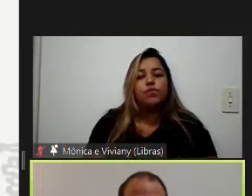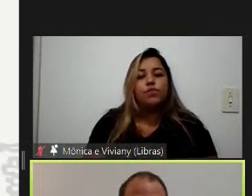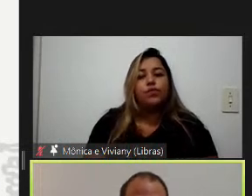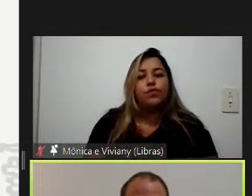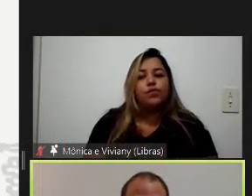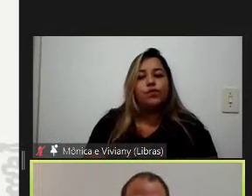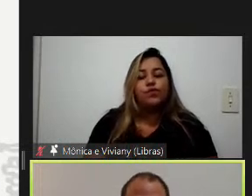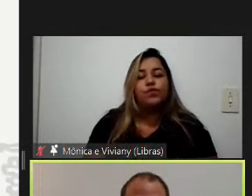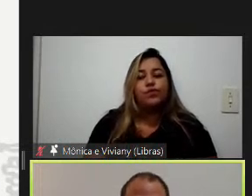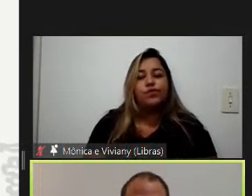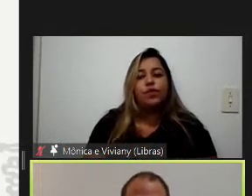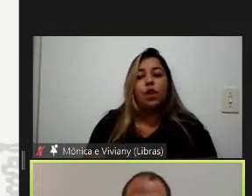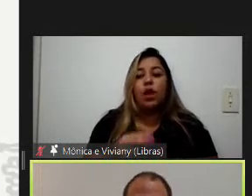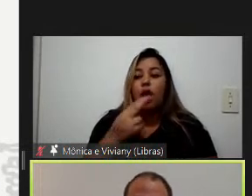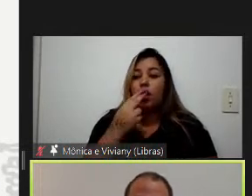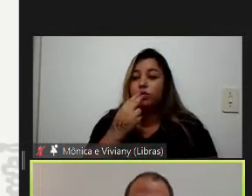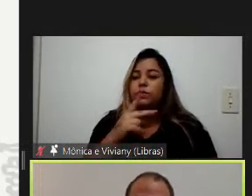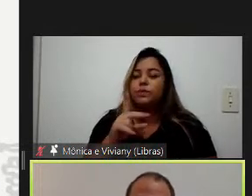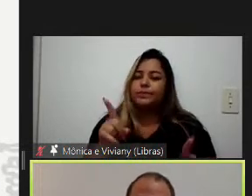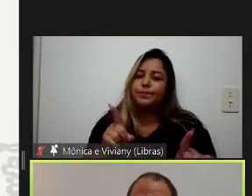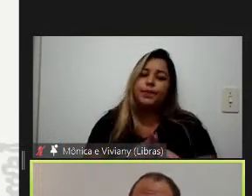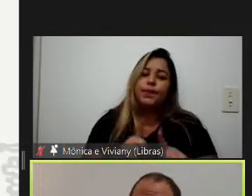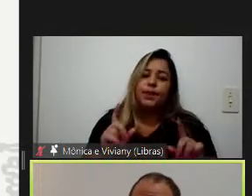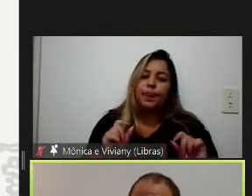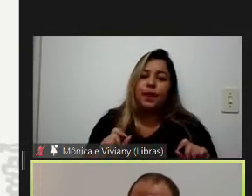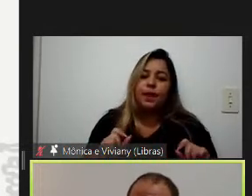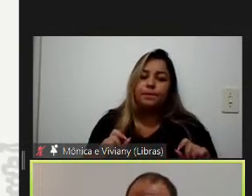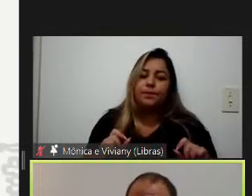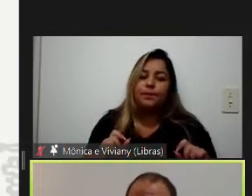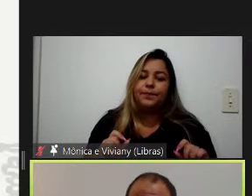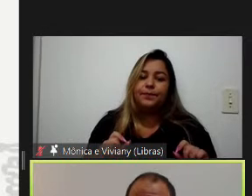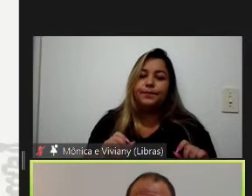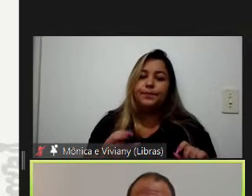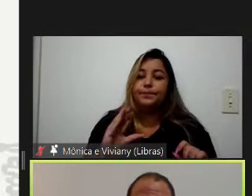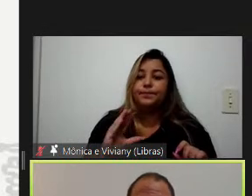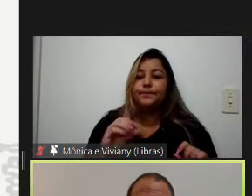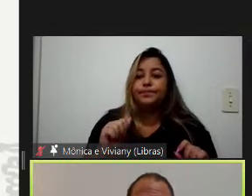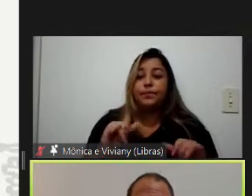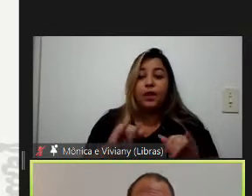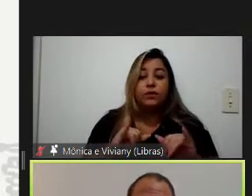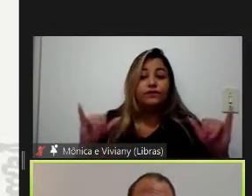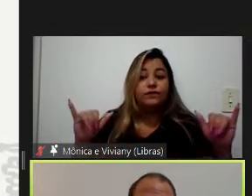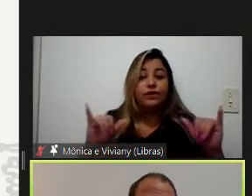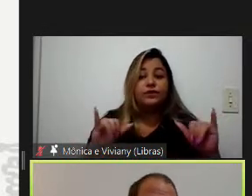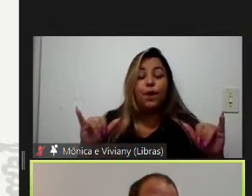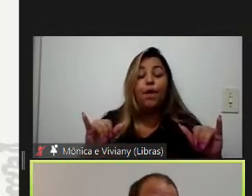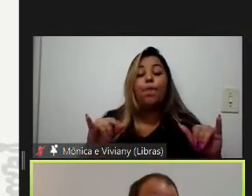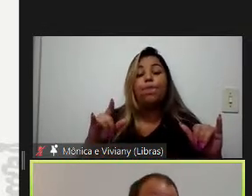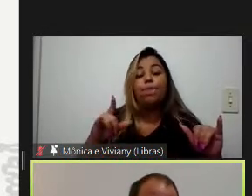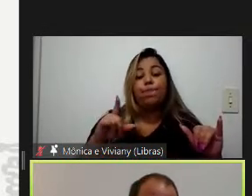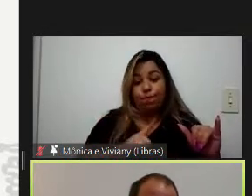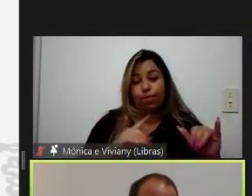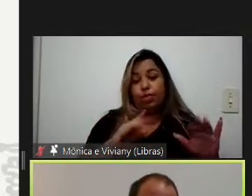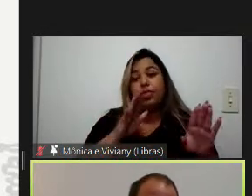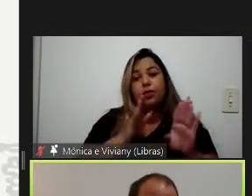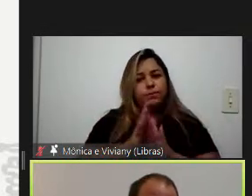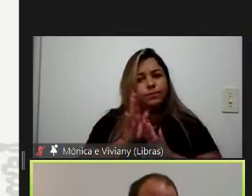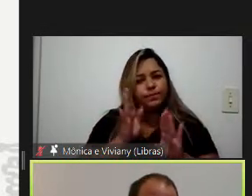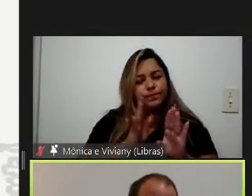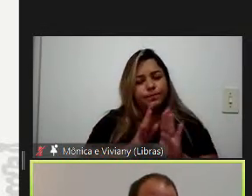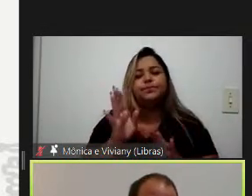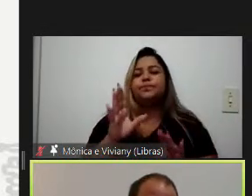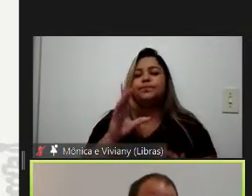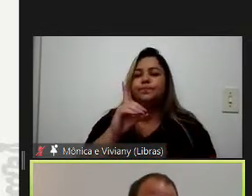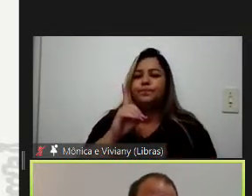Awareness-raising campaigns among the general population, dietary counseling in the health sector, and nutrition education in